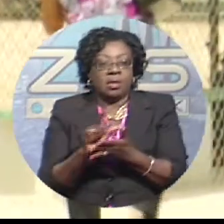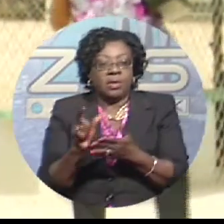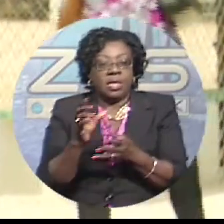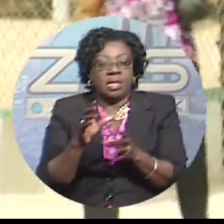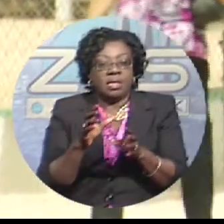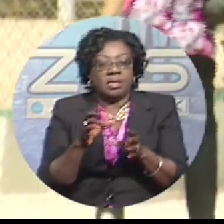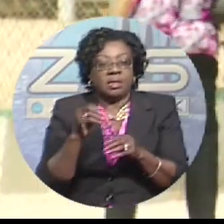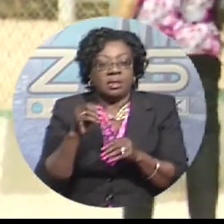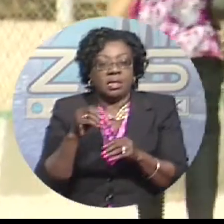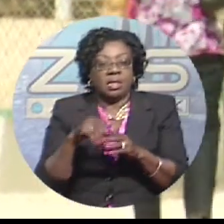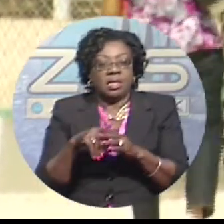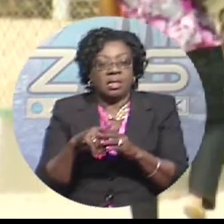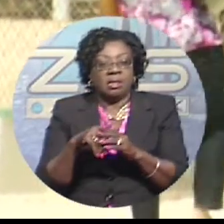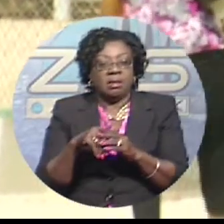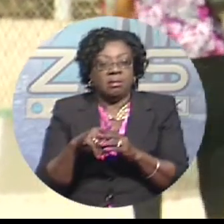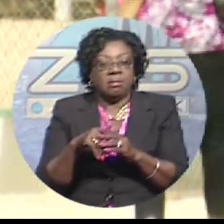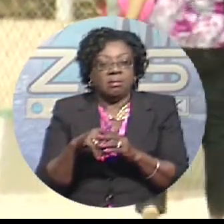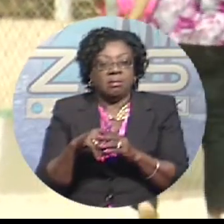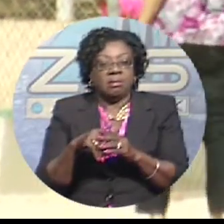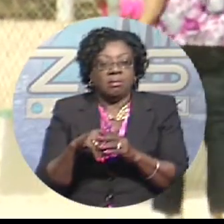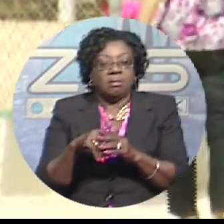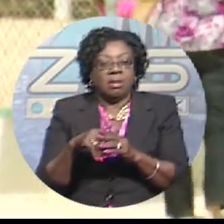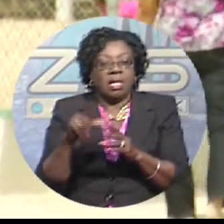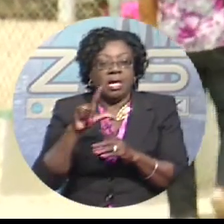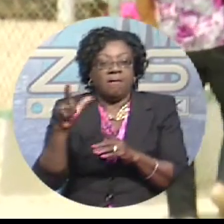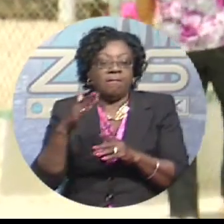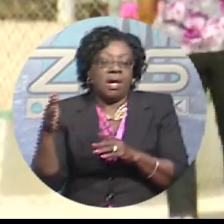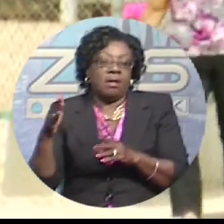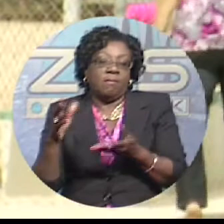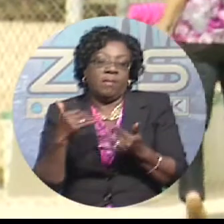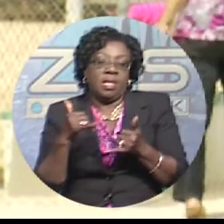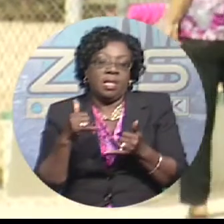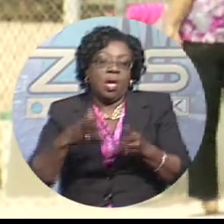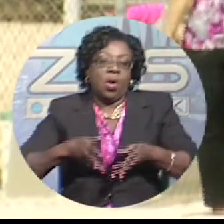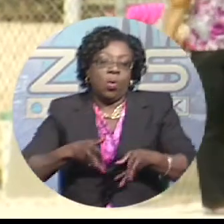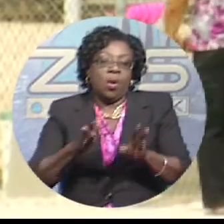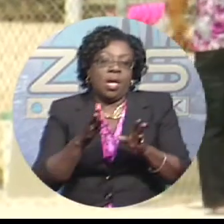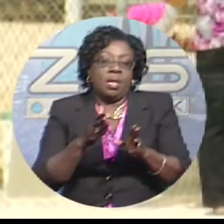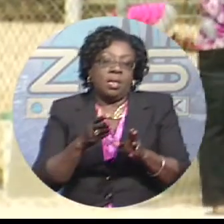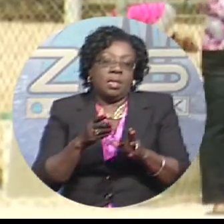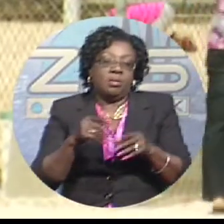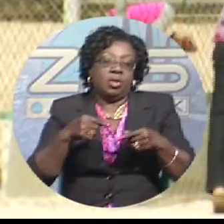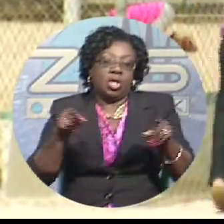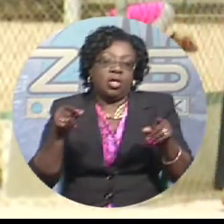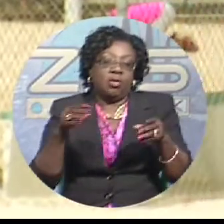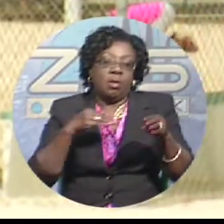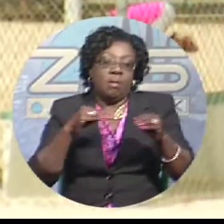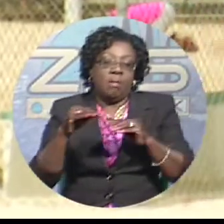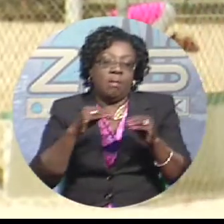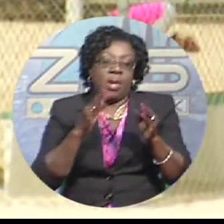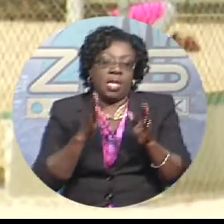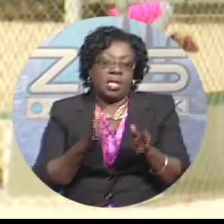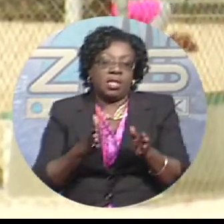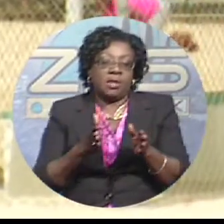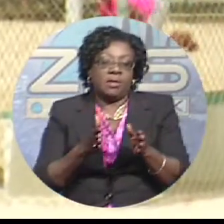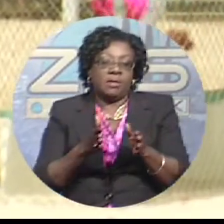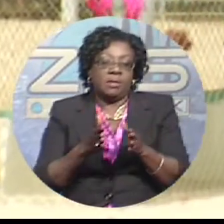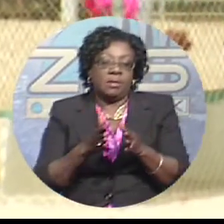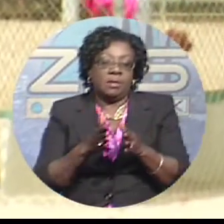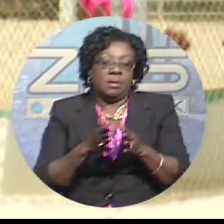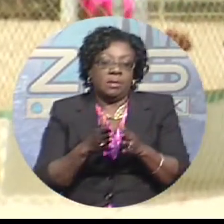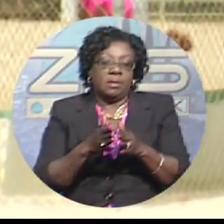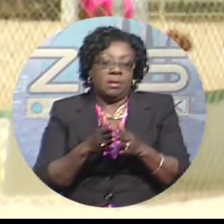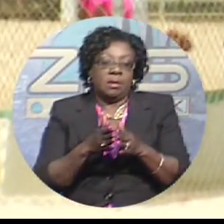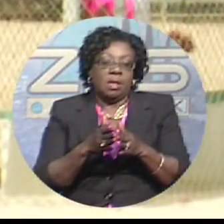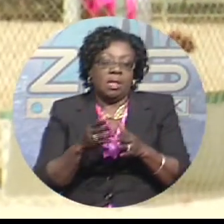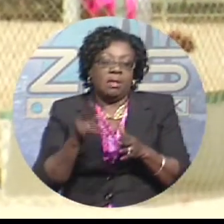a in the park home run from the left side of the plate, while the general manager and the